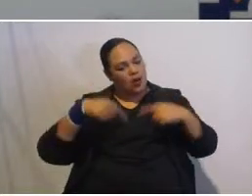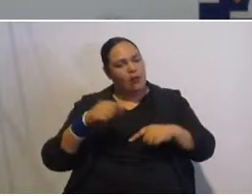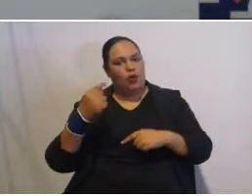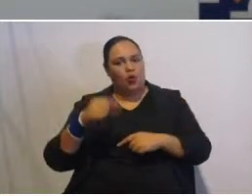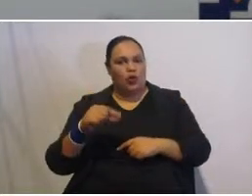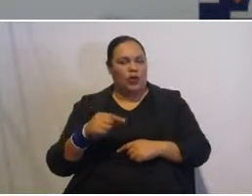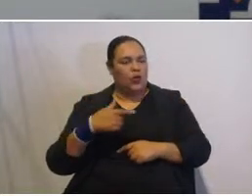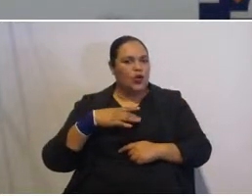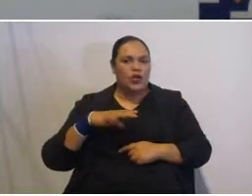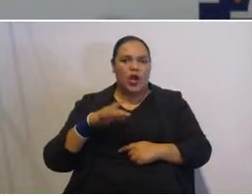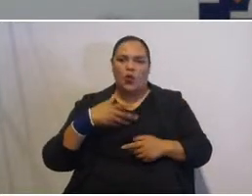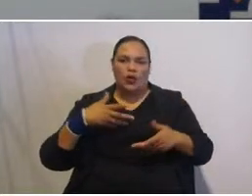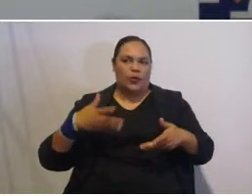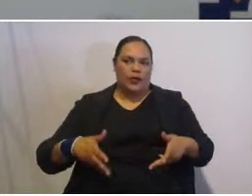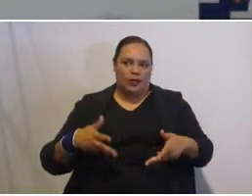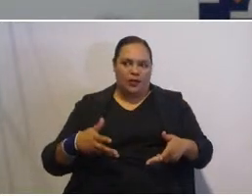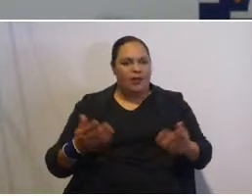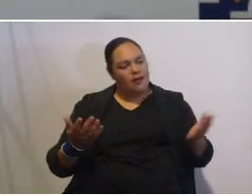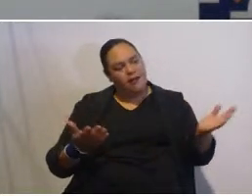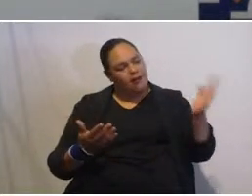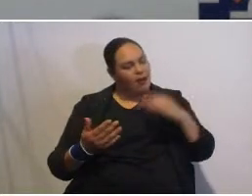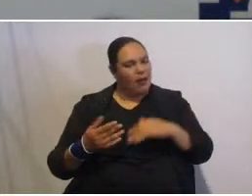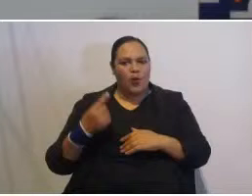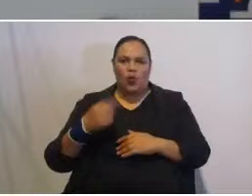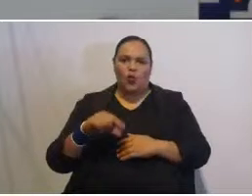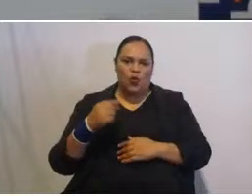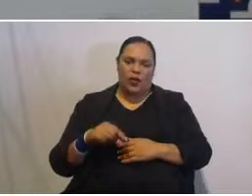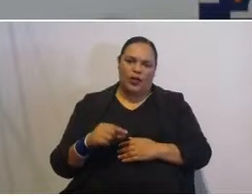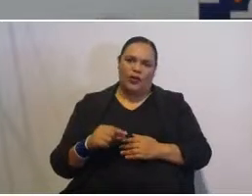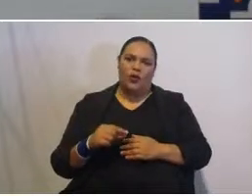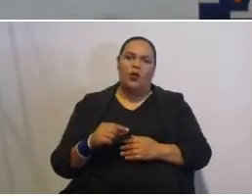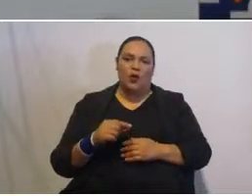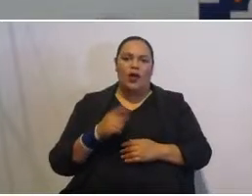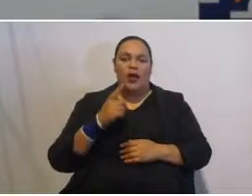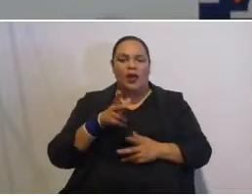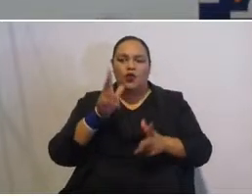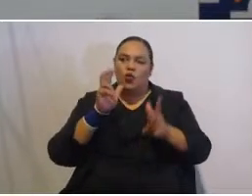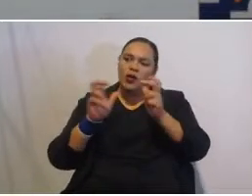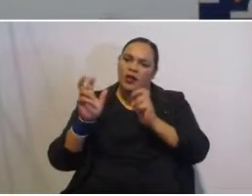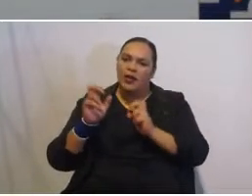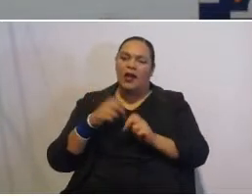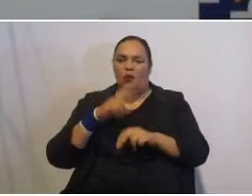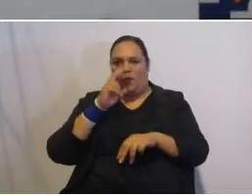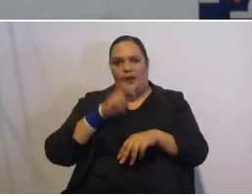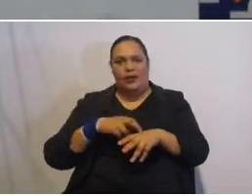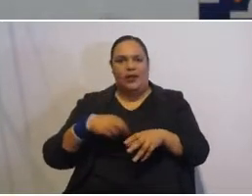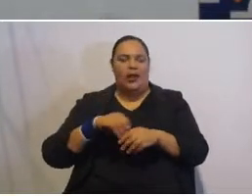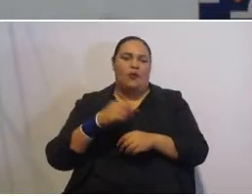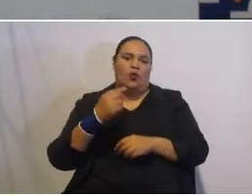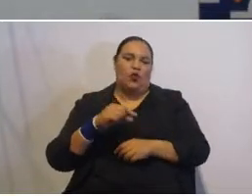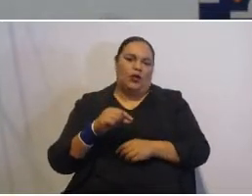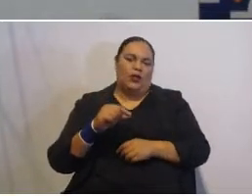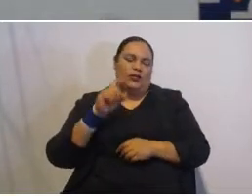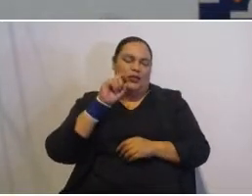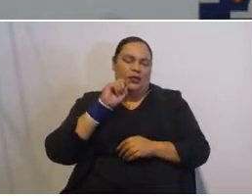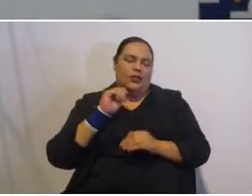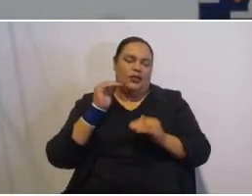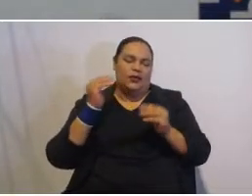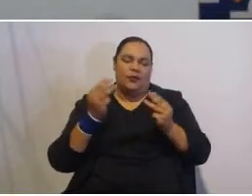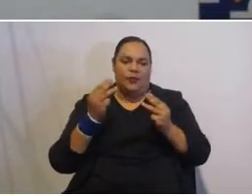We don't want to be here. Come down to Guguletu and hear our needs as Guguletu senior citizens. Thank